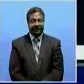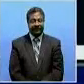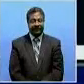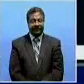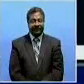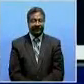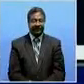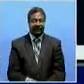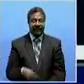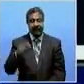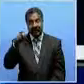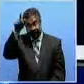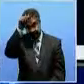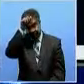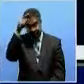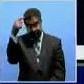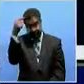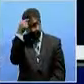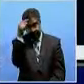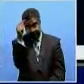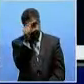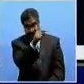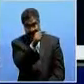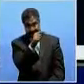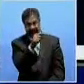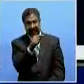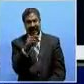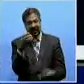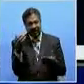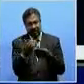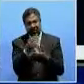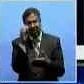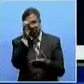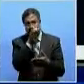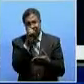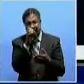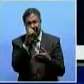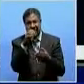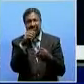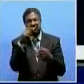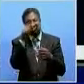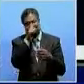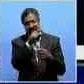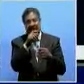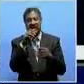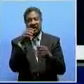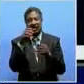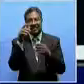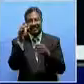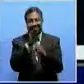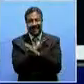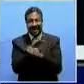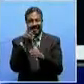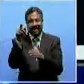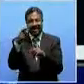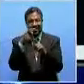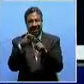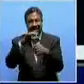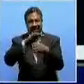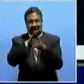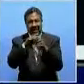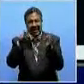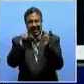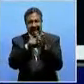The German government has become the latest European country to remove Zambia from the red list of countries with high number of COVID-19